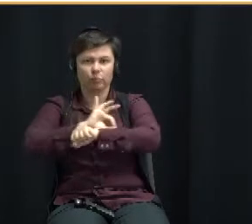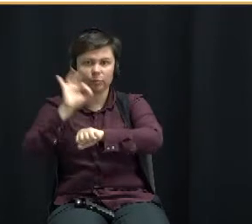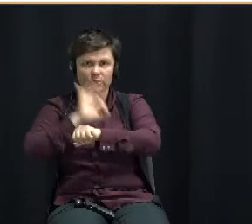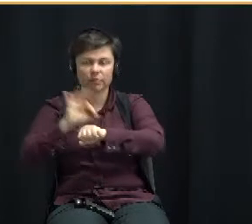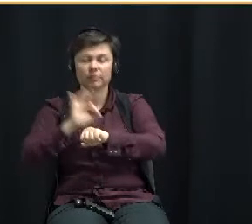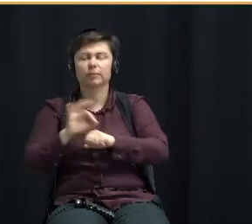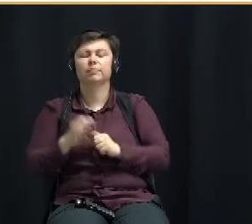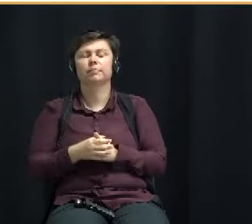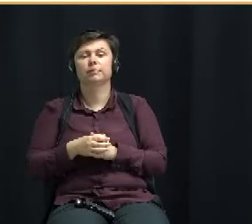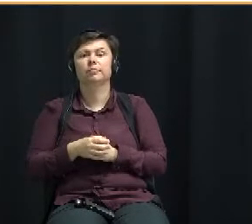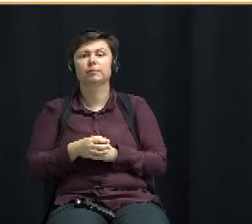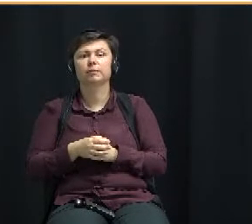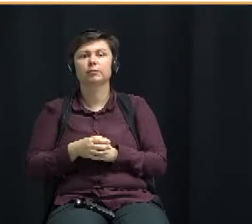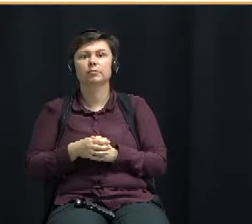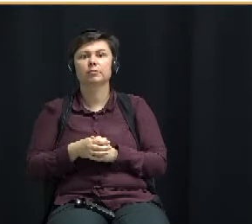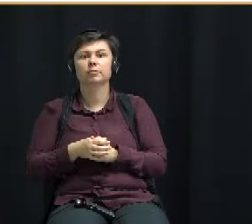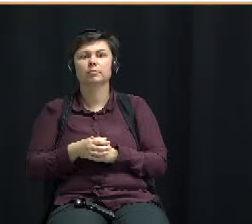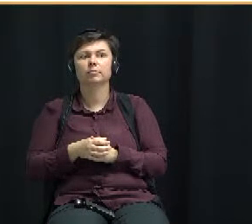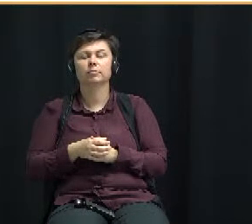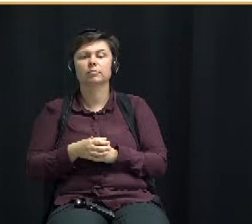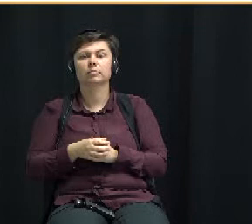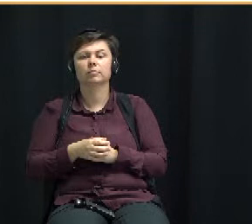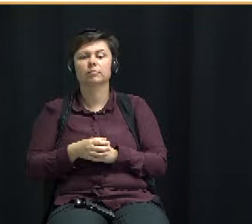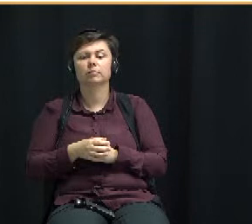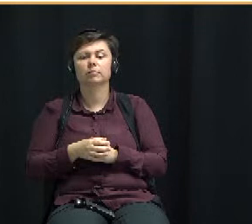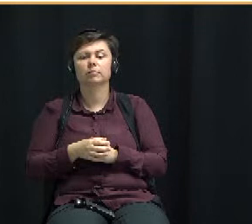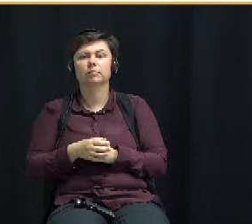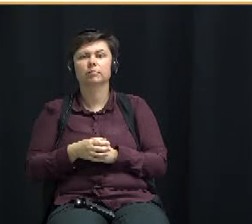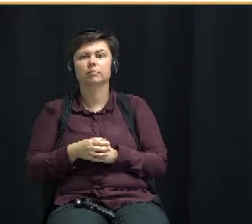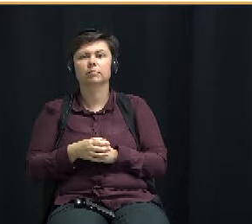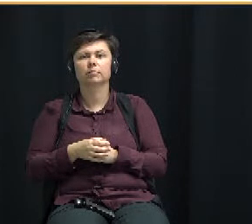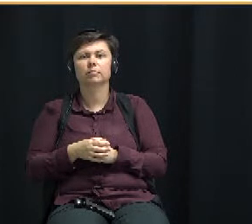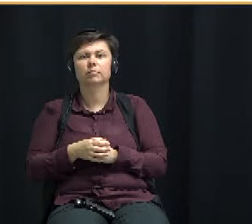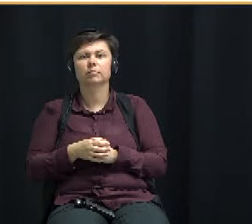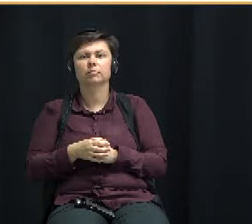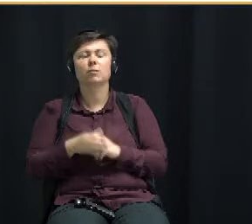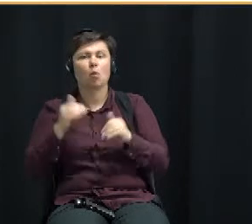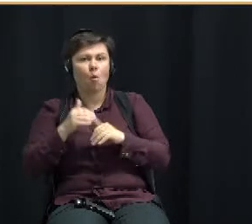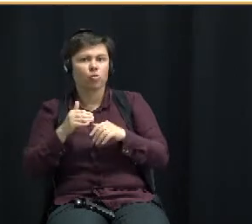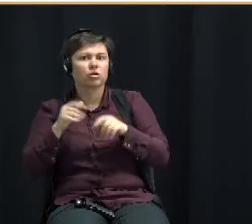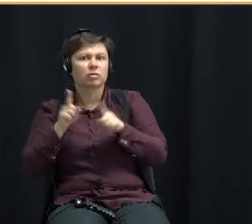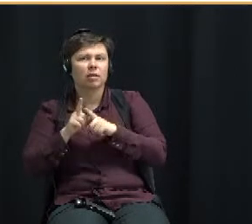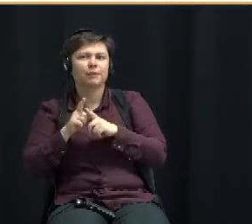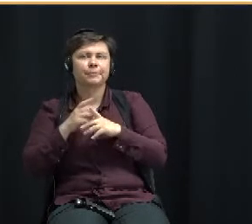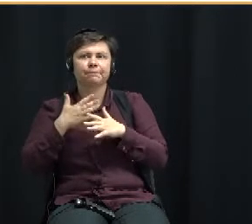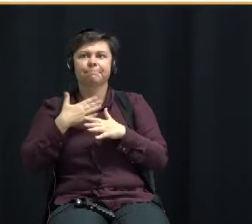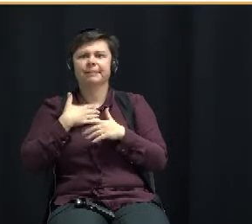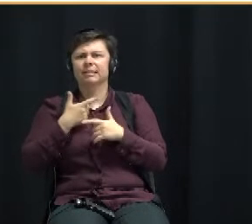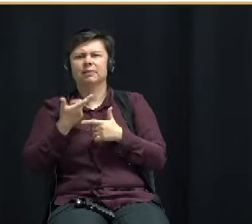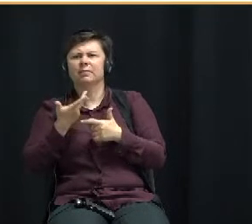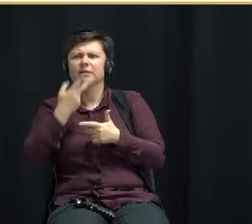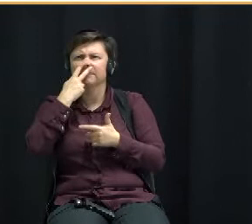against universal design, that it doesn't cost more. Actually, it pays off. It's maybe there is an